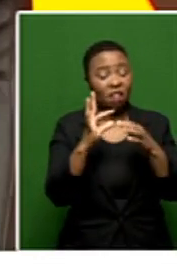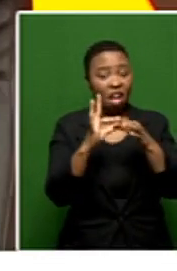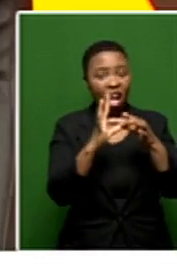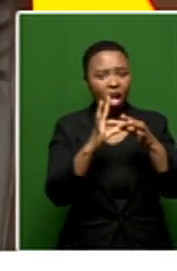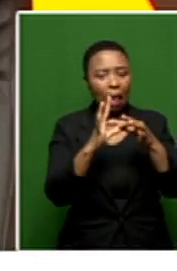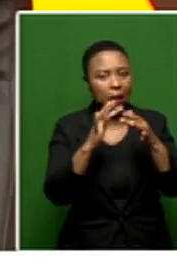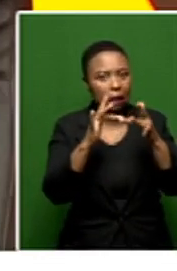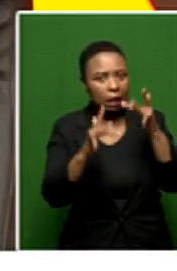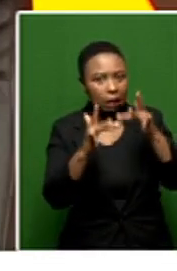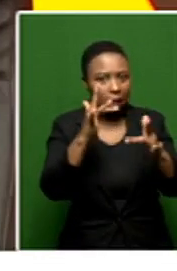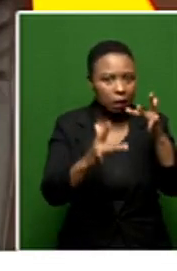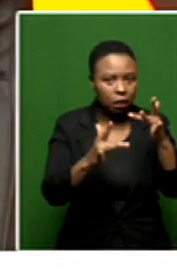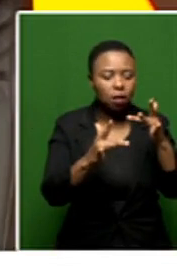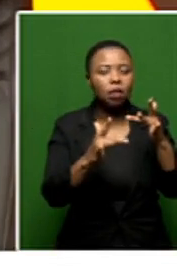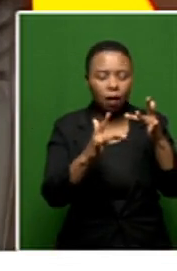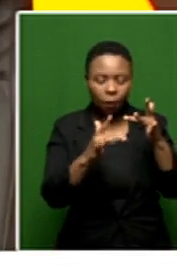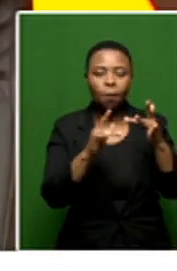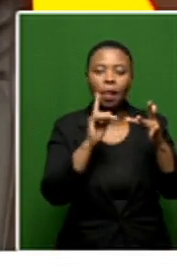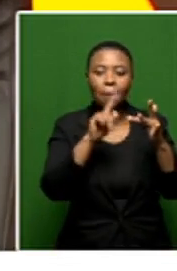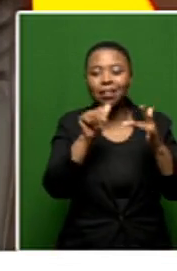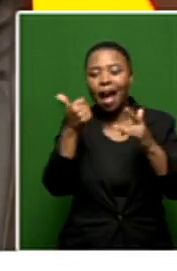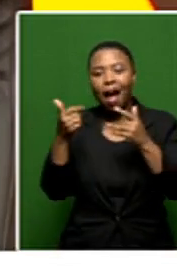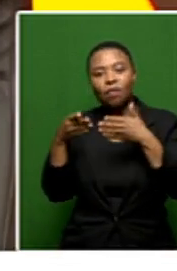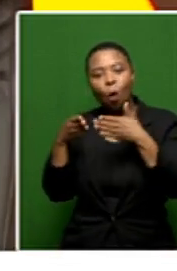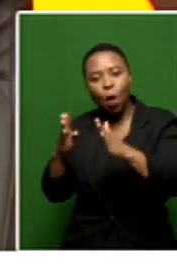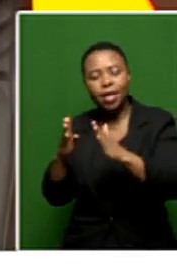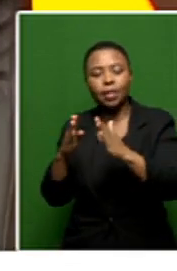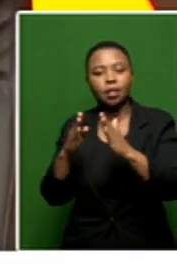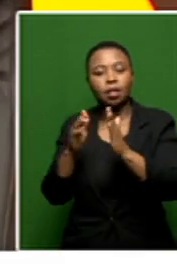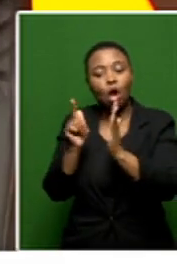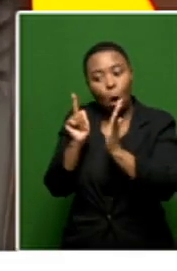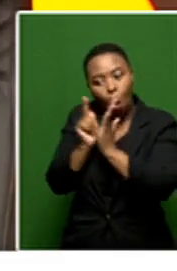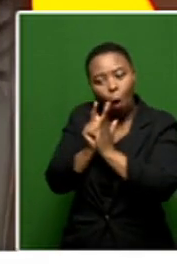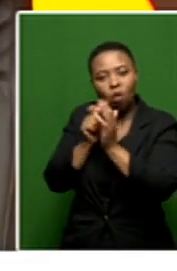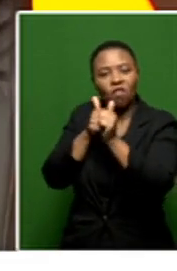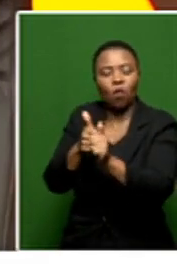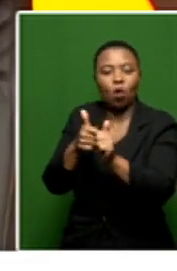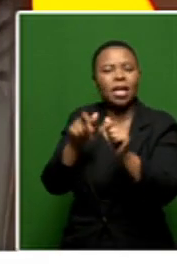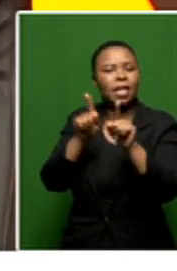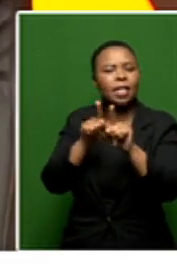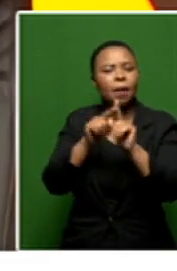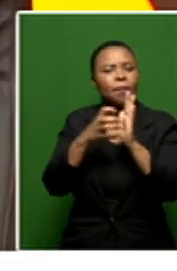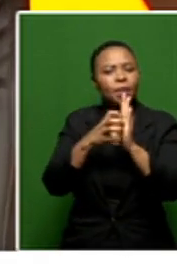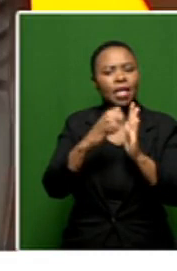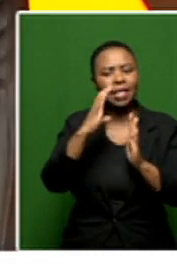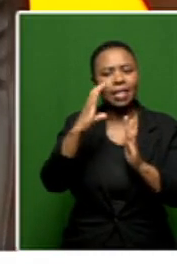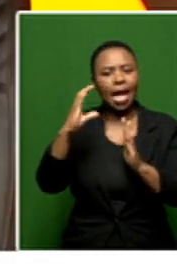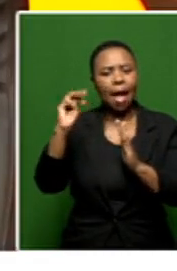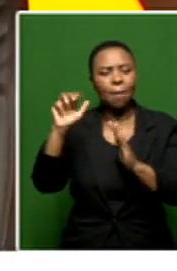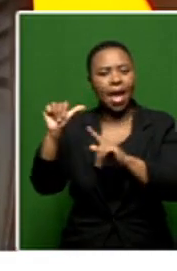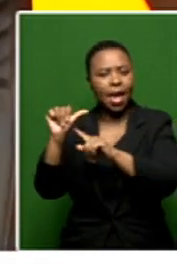relationship, then they resort to the mechanisms that are there in law. Like, for instance, in the CCMA case, there is a process